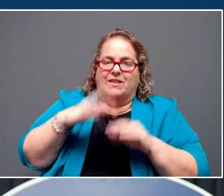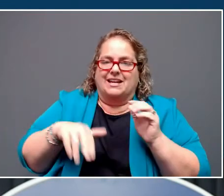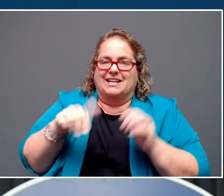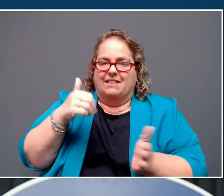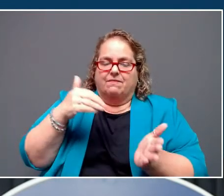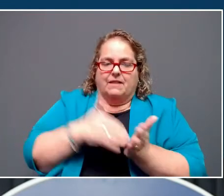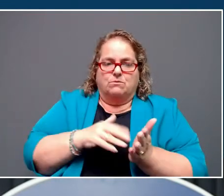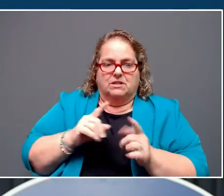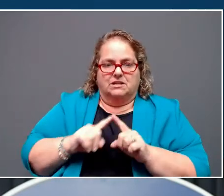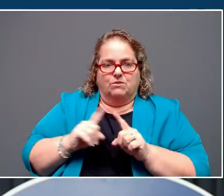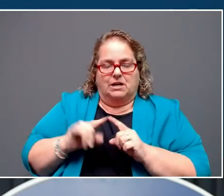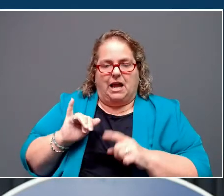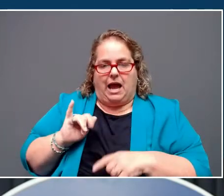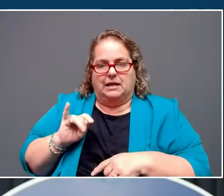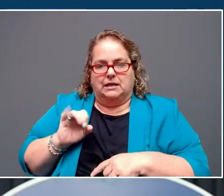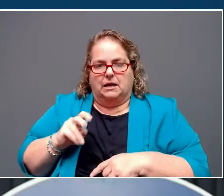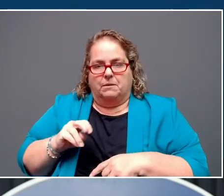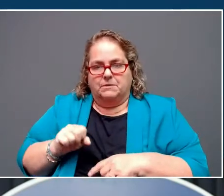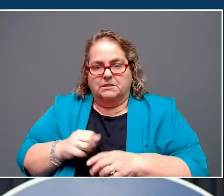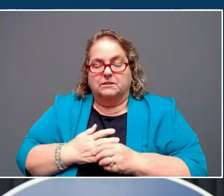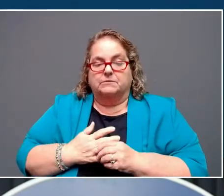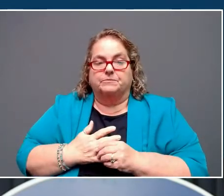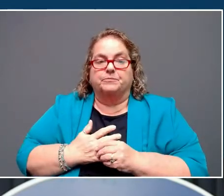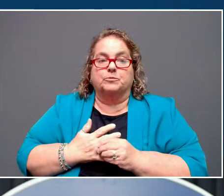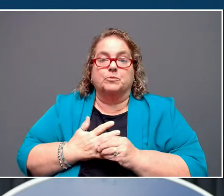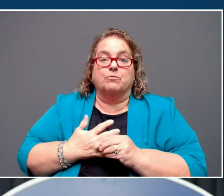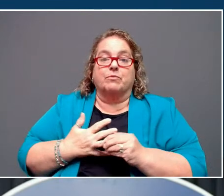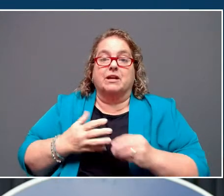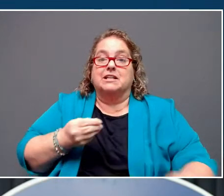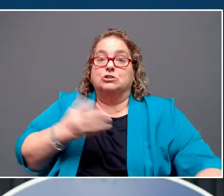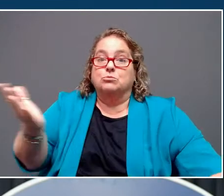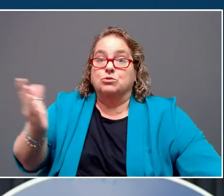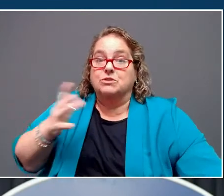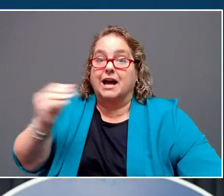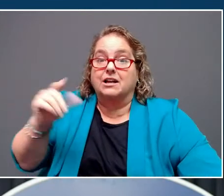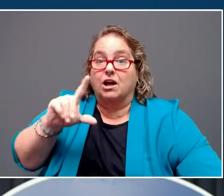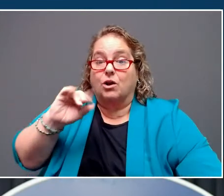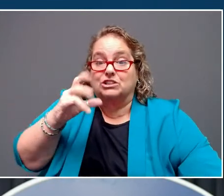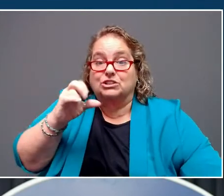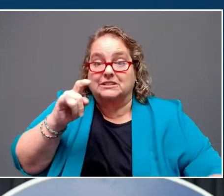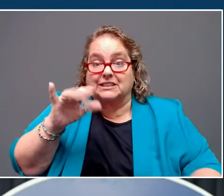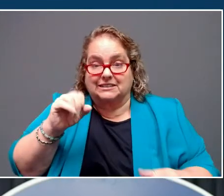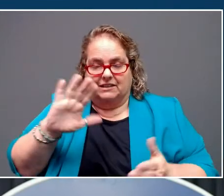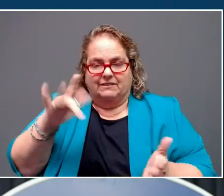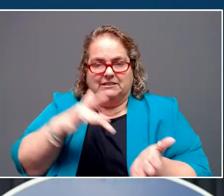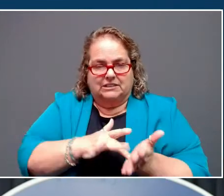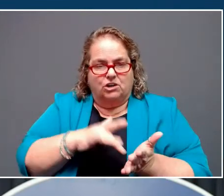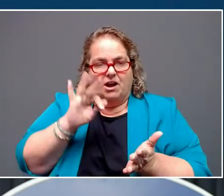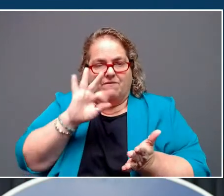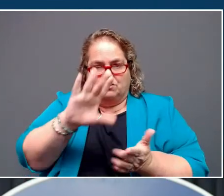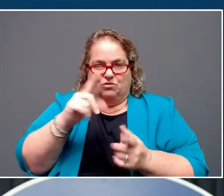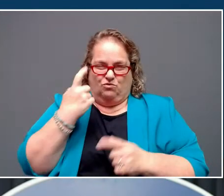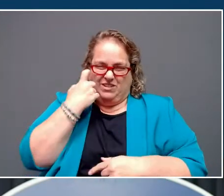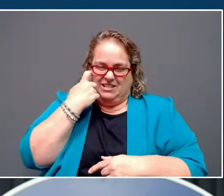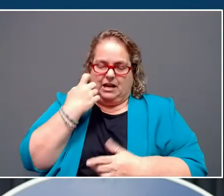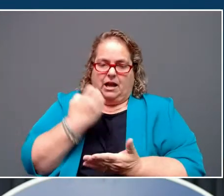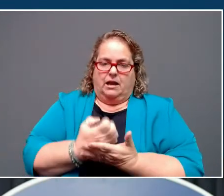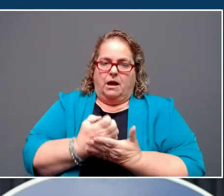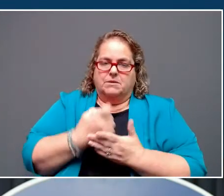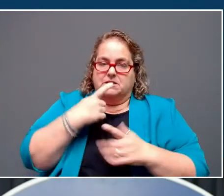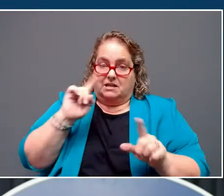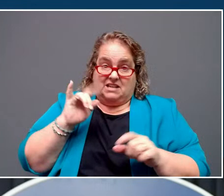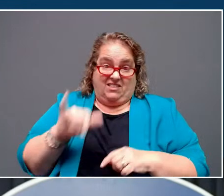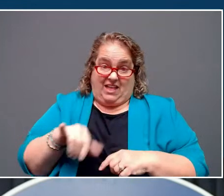items. Distribution and logistics is at the center of our recent economic success, and that is no small part due